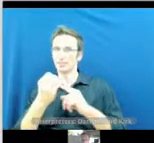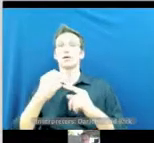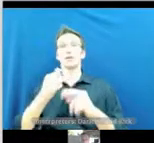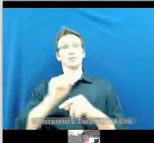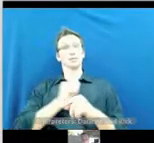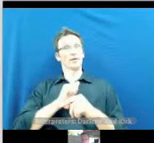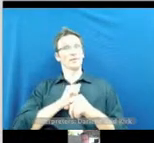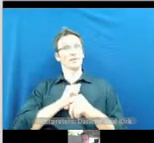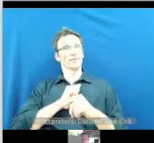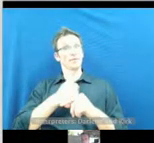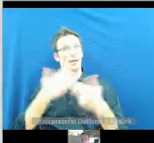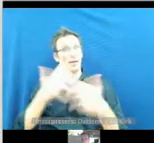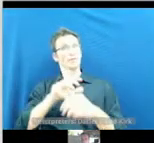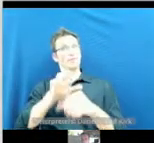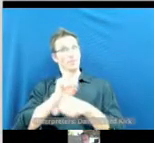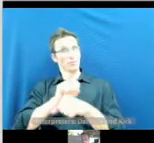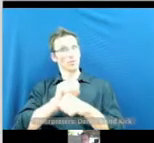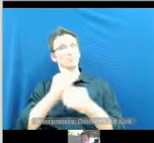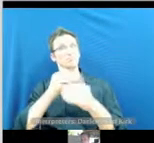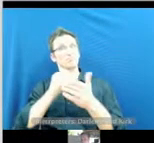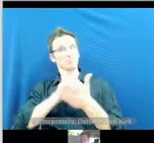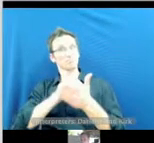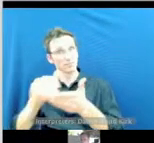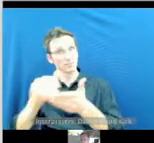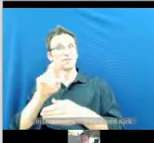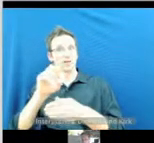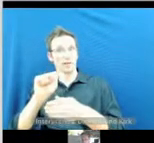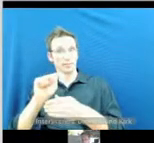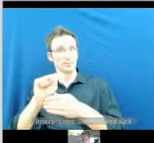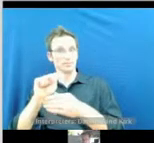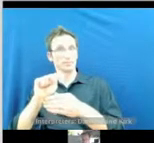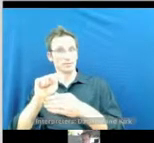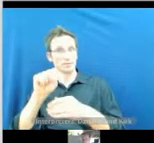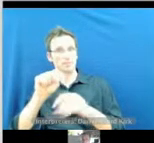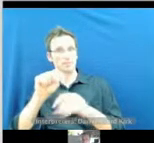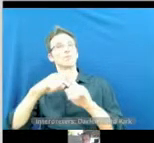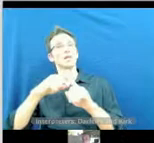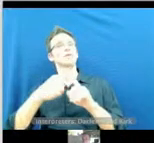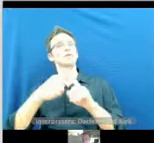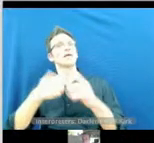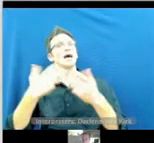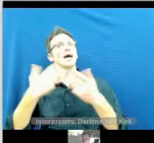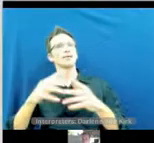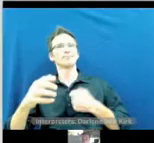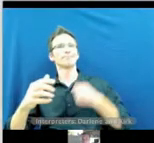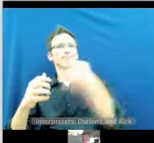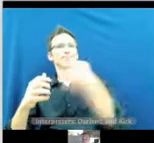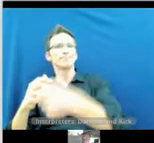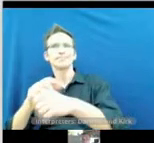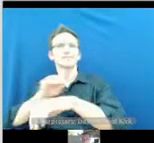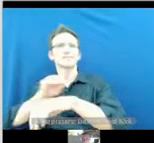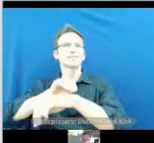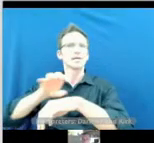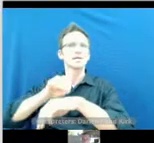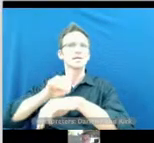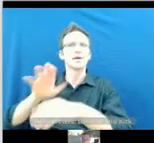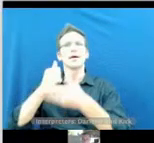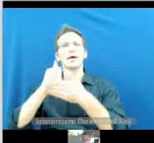and then did some consulting work for a large VRS company to address this issue,